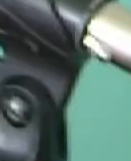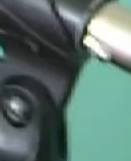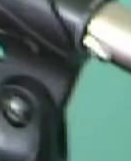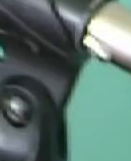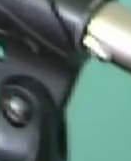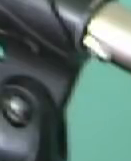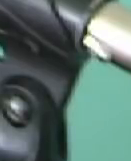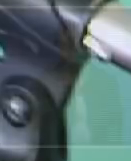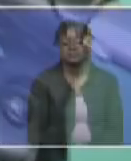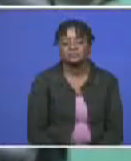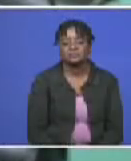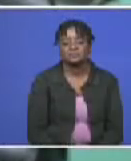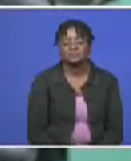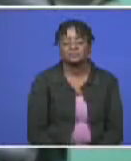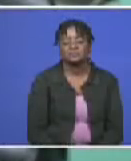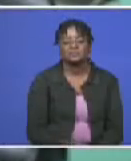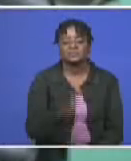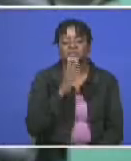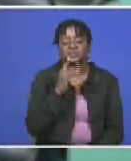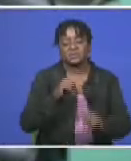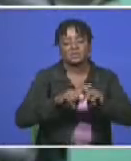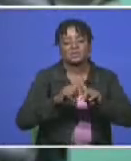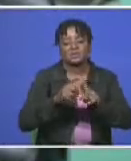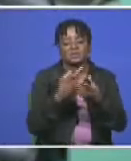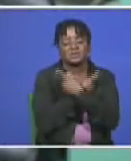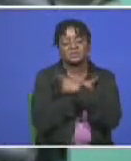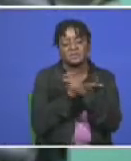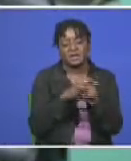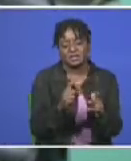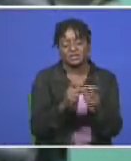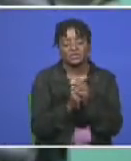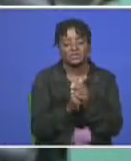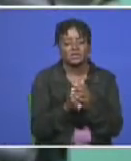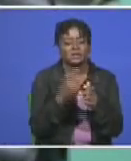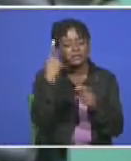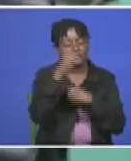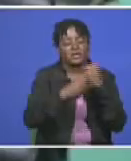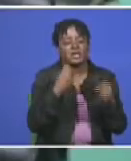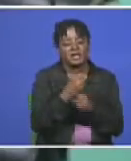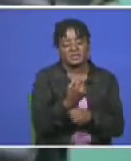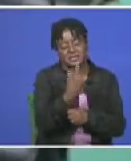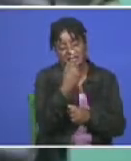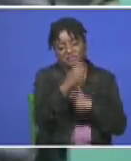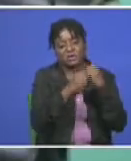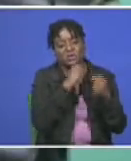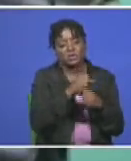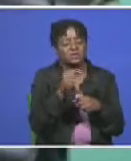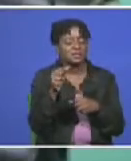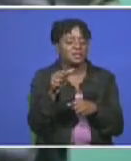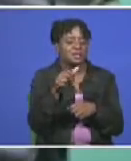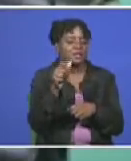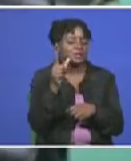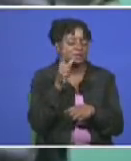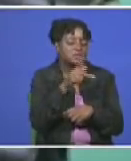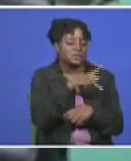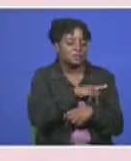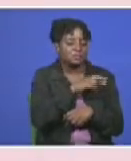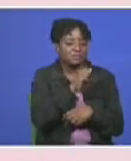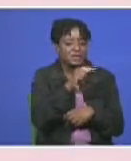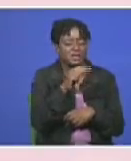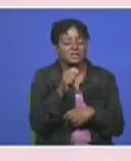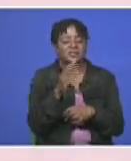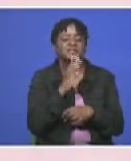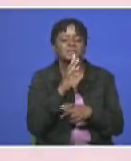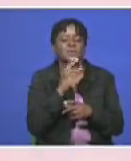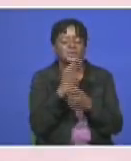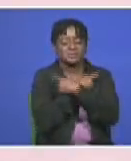Siempre estudian en sus casas el español. For years, 11-year-old Sterneisha Pratt has been speaking Spanish and Mandarin fluently.